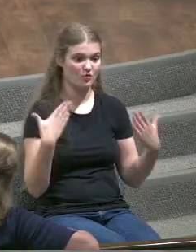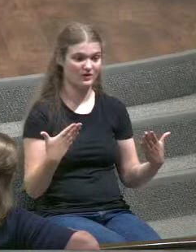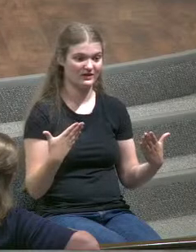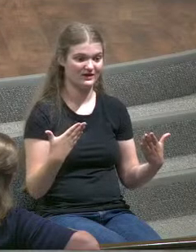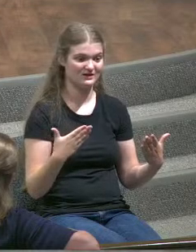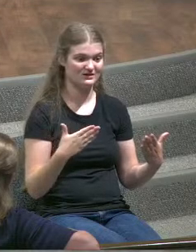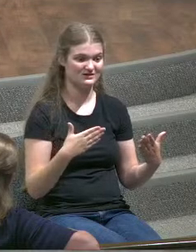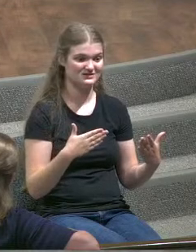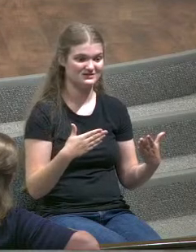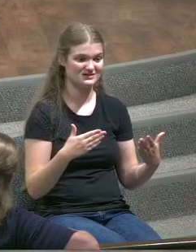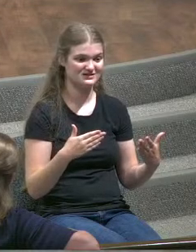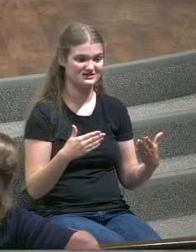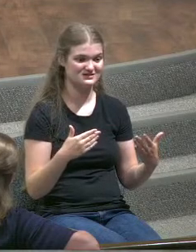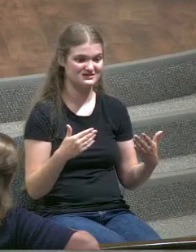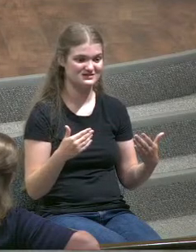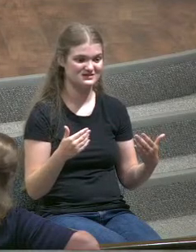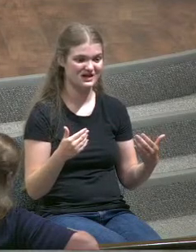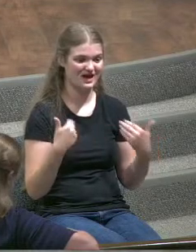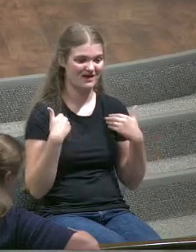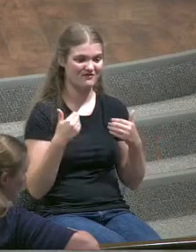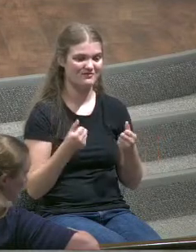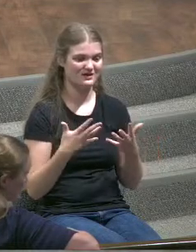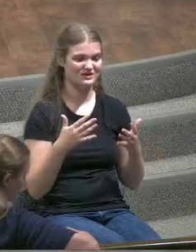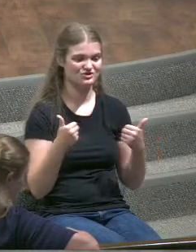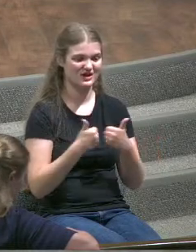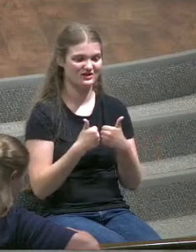back with me to verse 3.